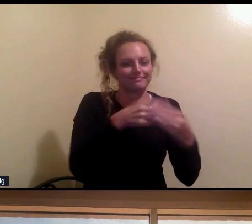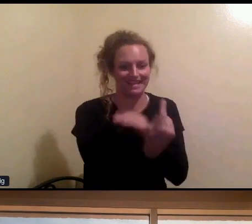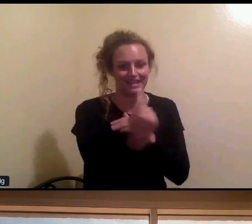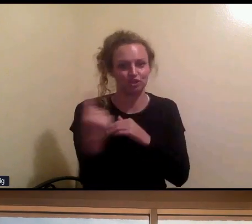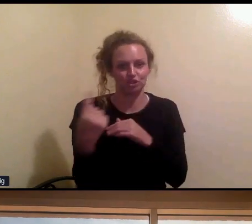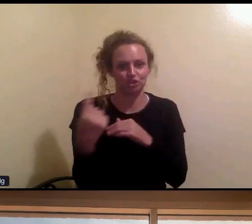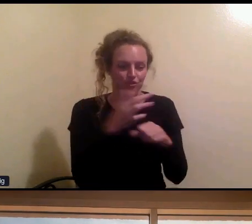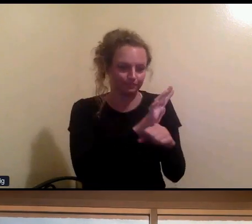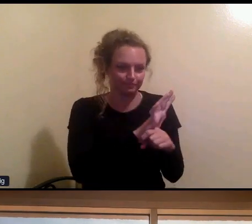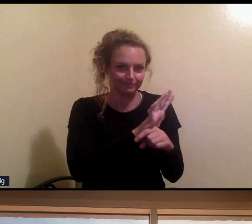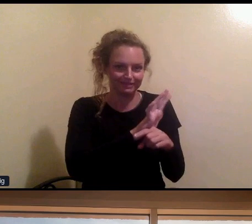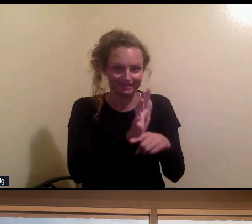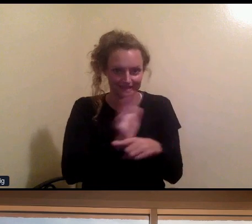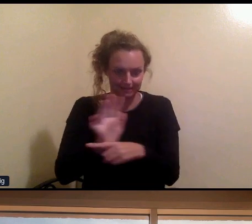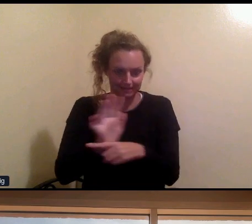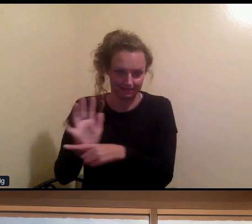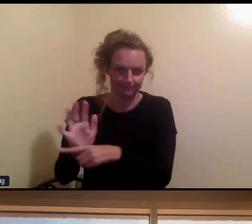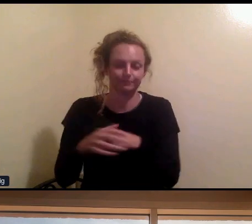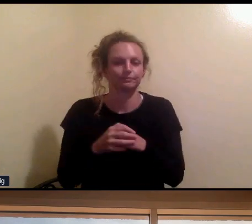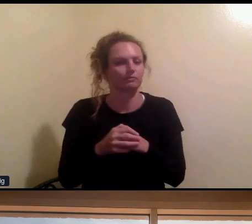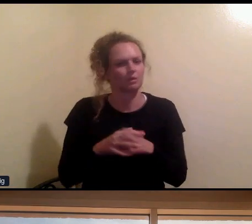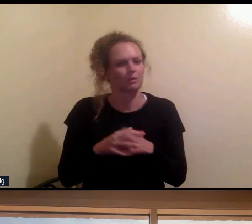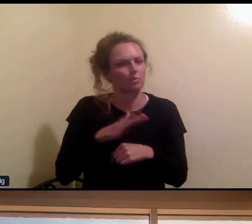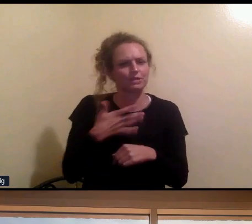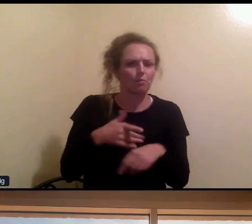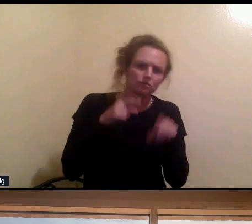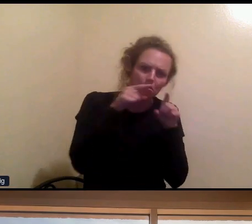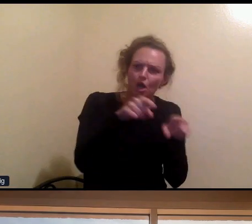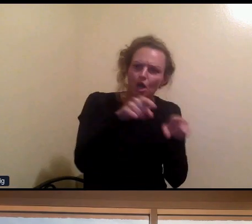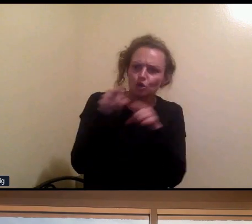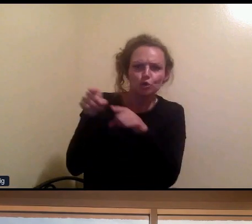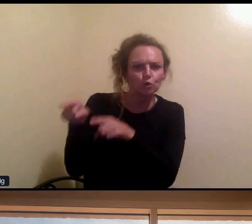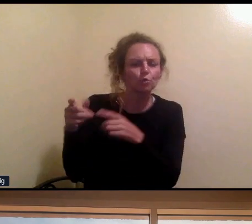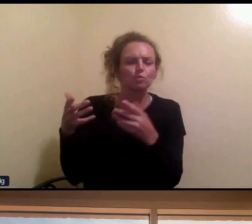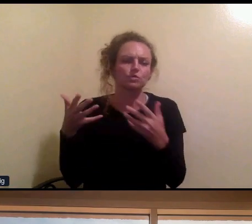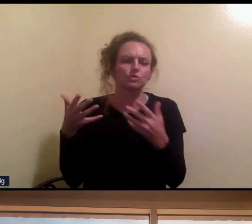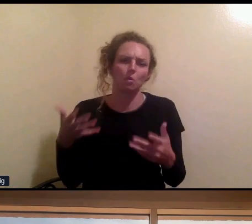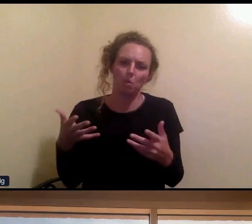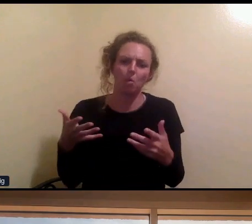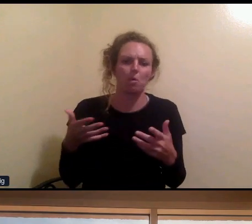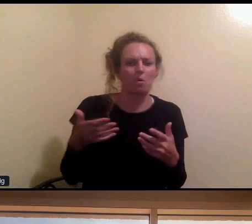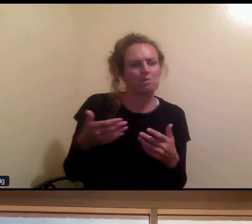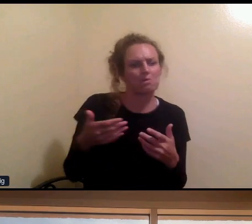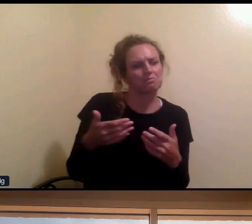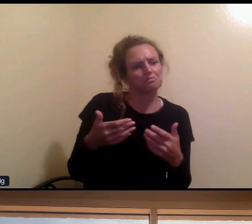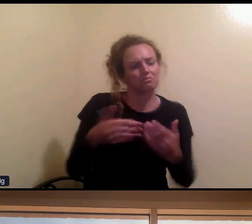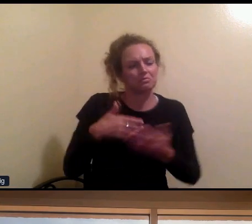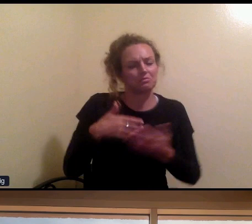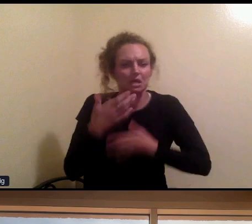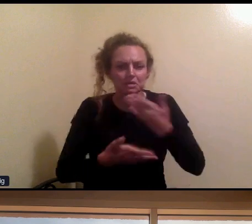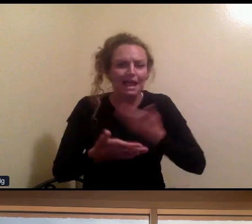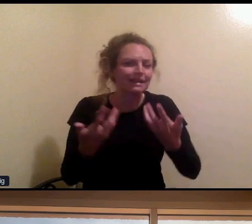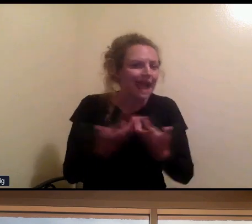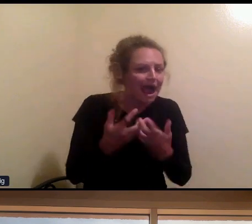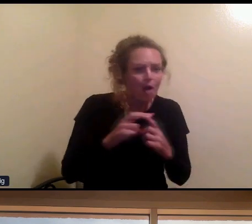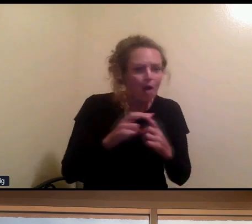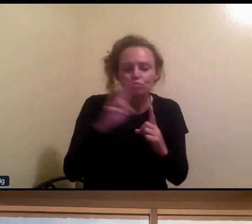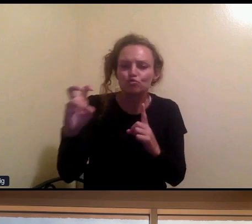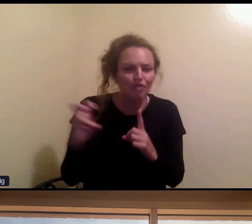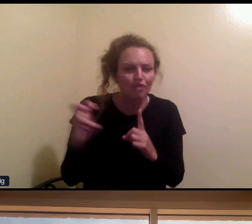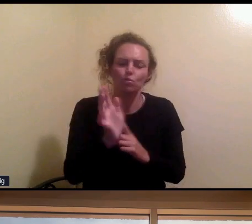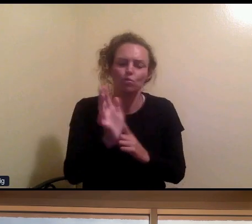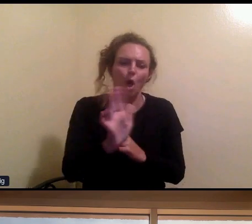point fingers, but through the interaction that I will have, and Tony will describe this in much greater detail with